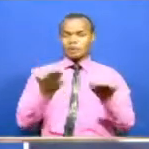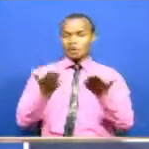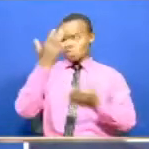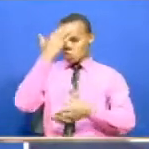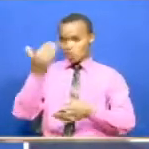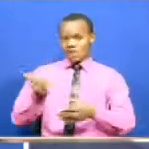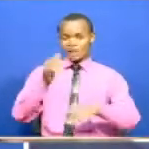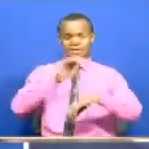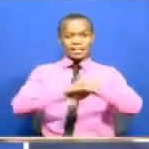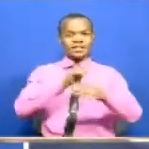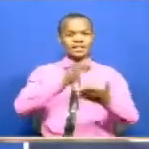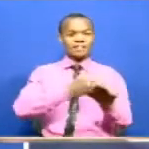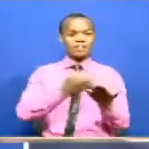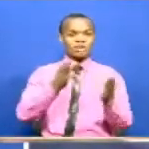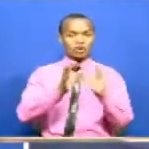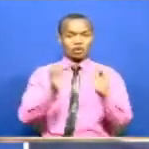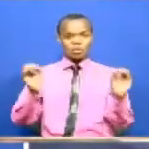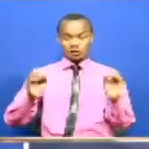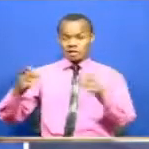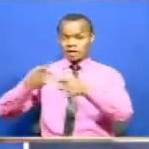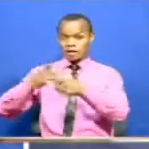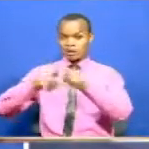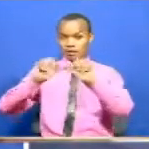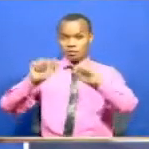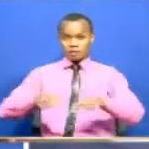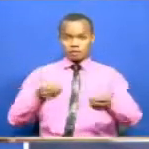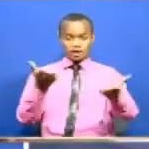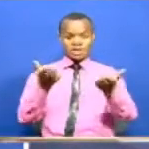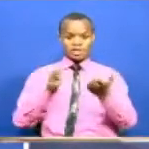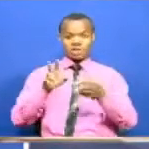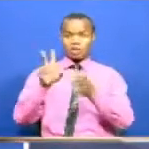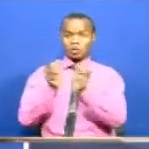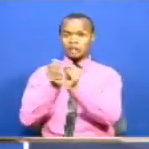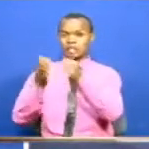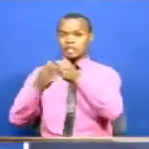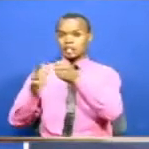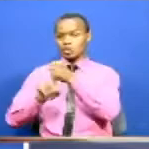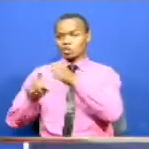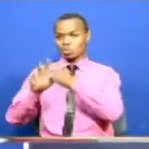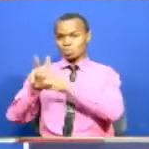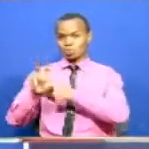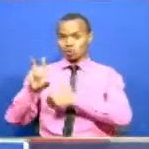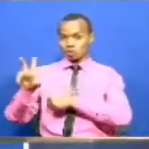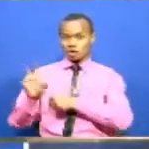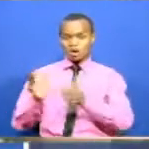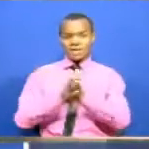And therefore, actually, we shall be demanding for 2019, 2020, and the subsequent years.